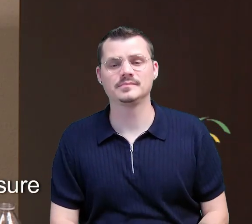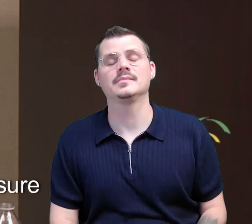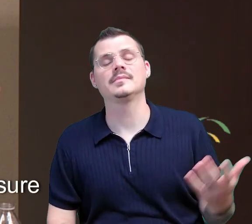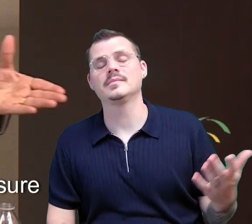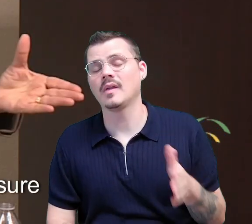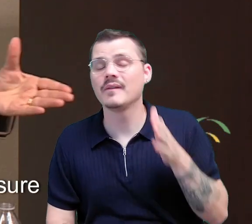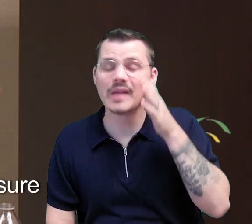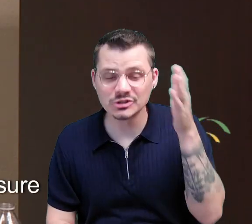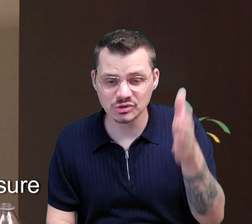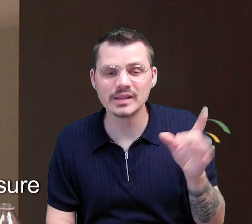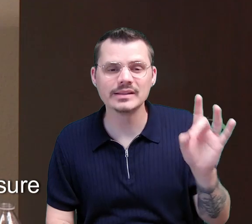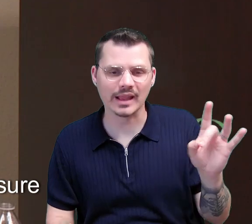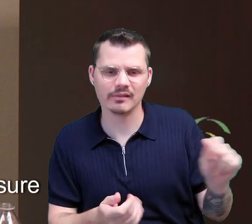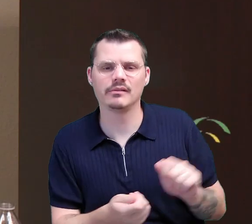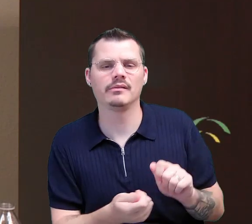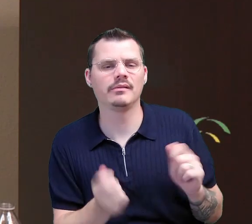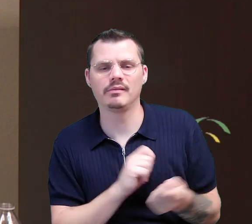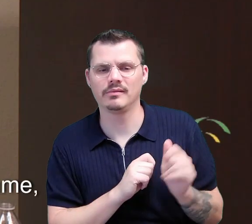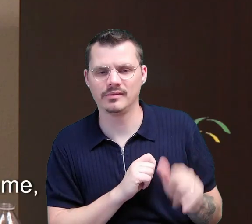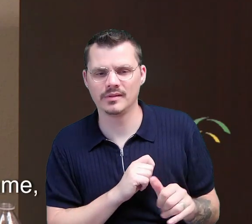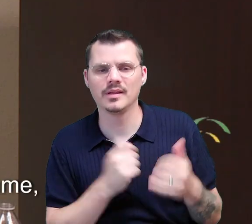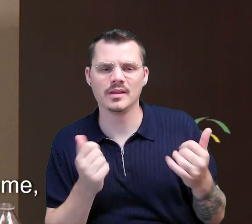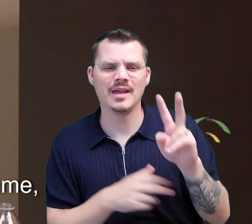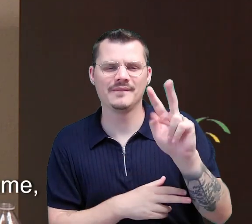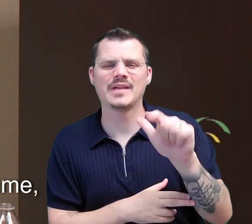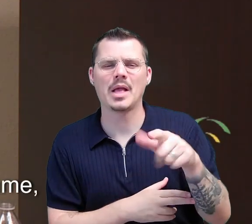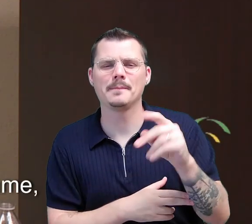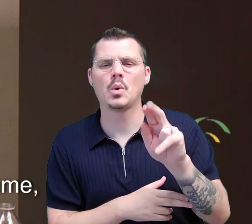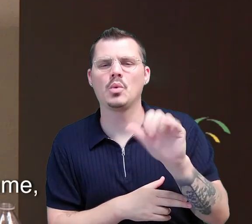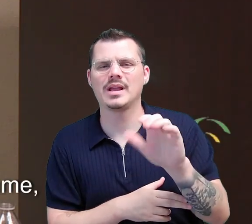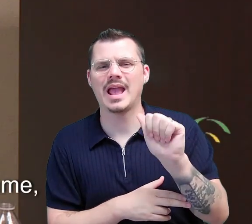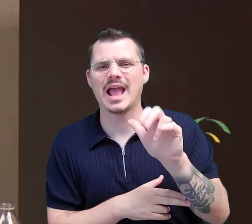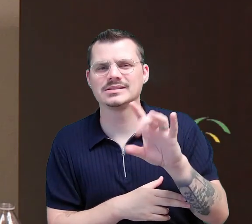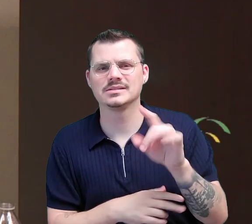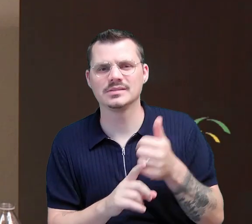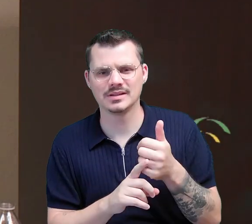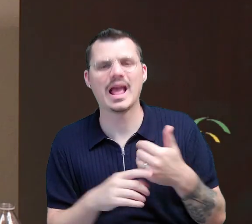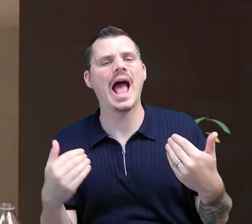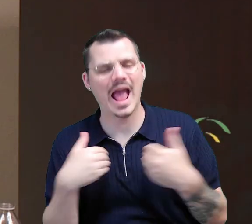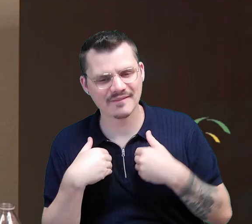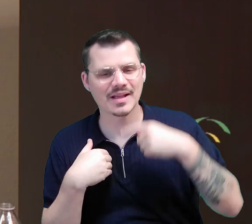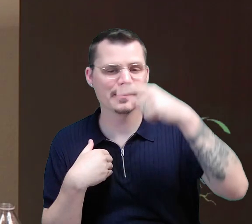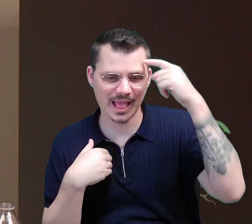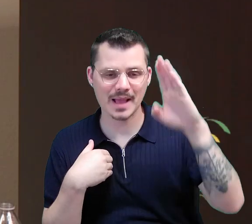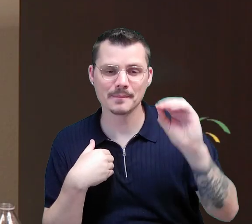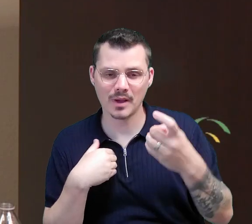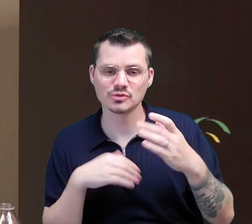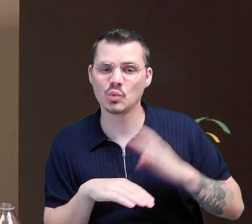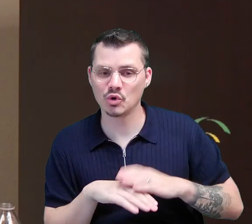That was eventually overturned, and sure enough, valproic acid, which is the generic name, has a black box warning